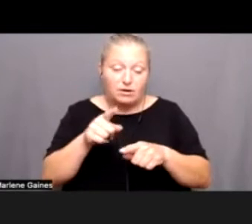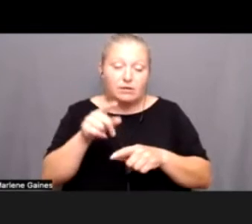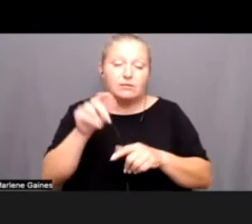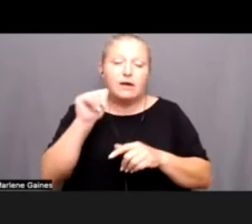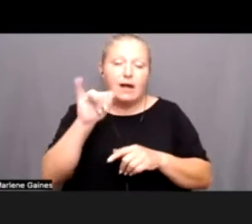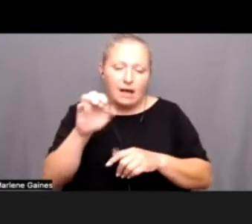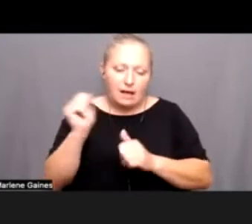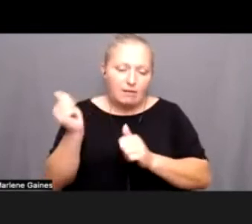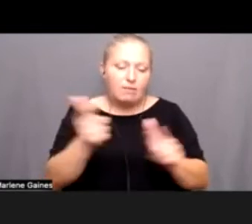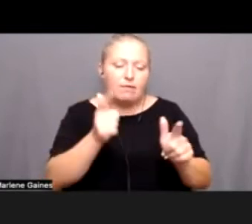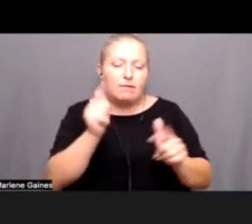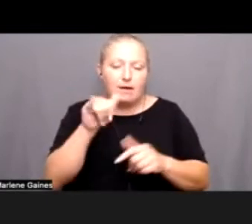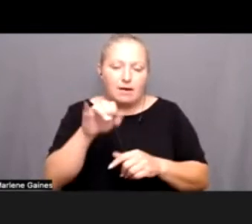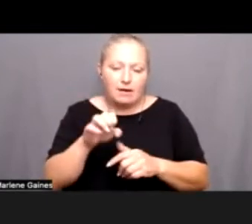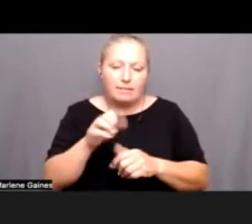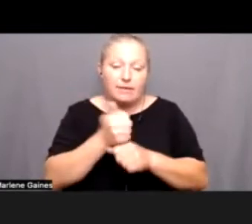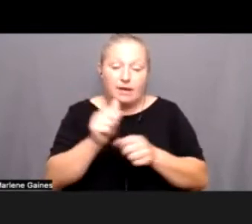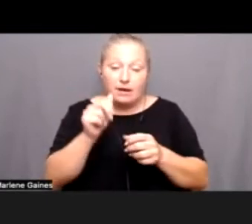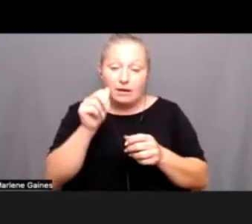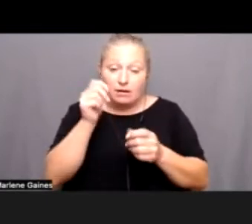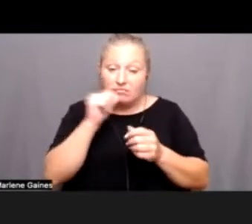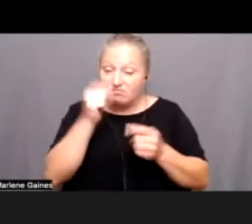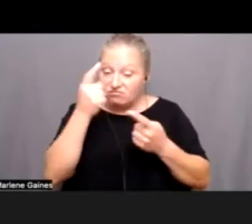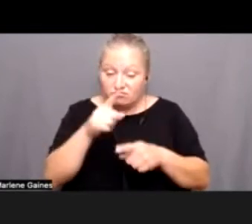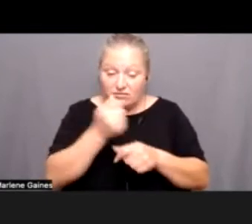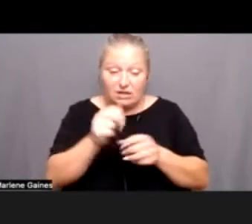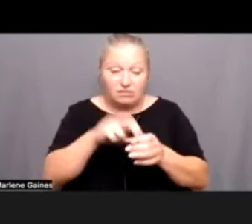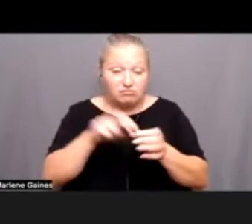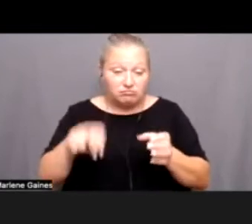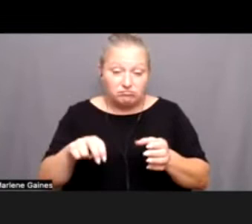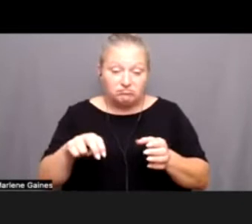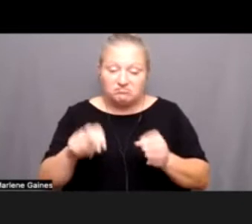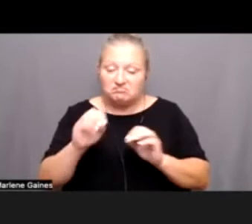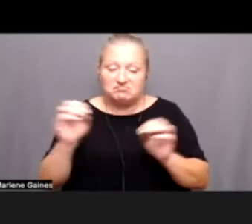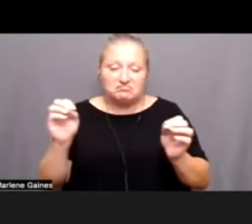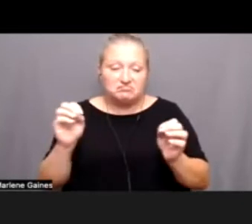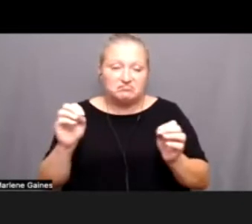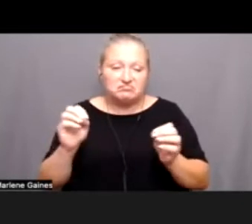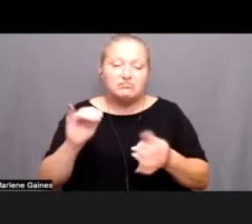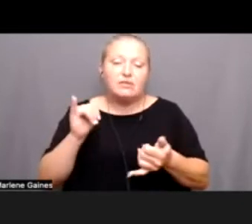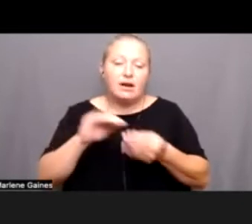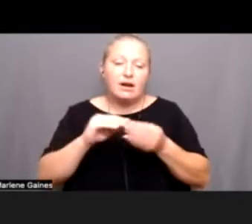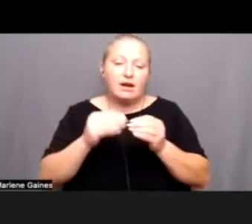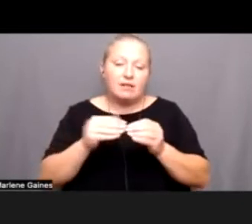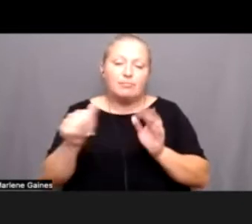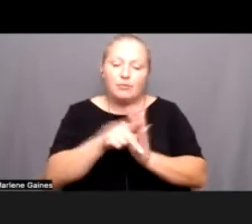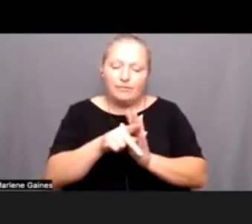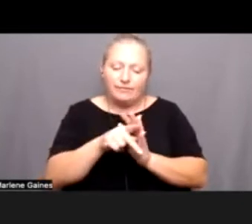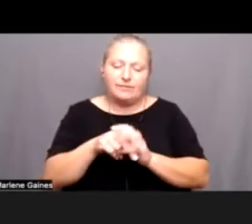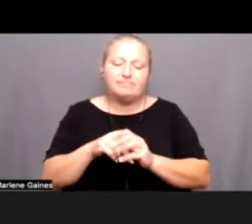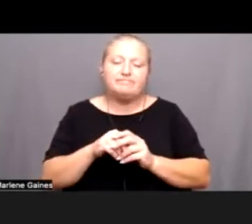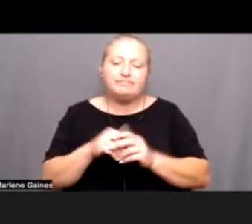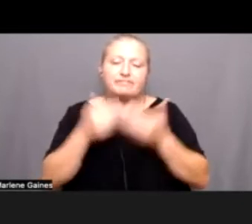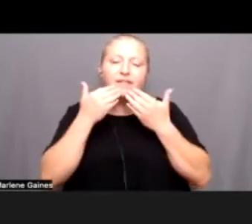Aye. Aye. Any opposed? Any abstentions? Okay, that item is approved.